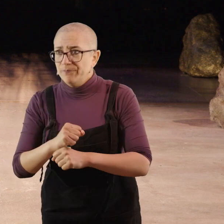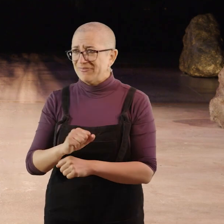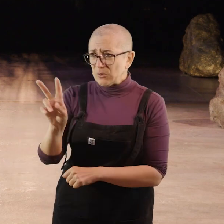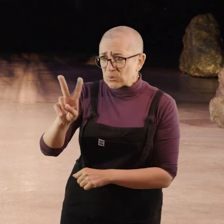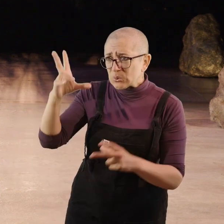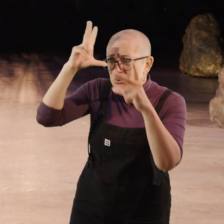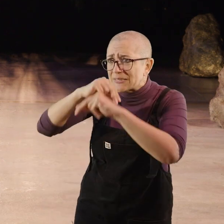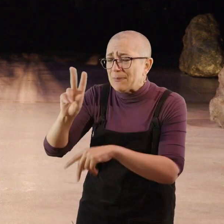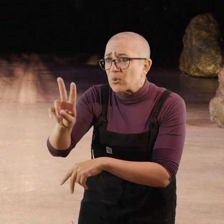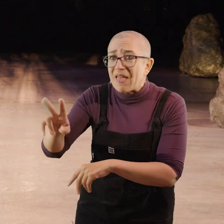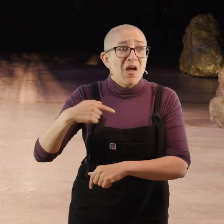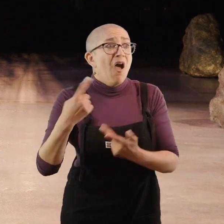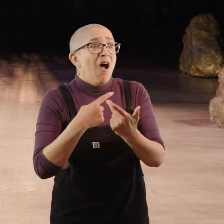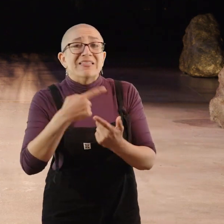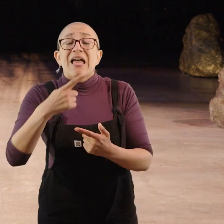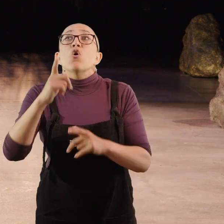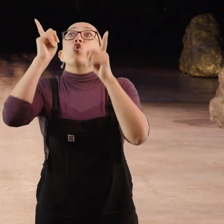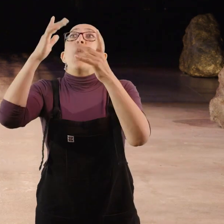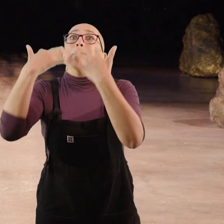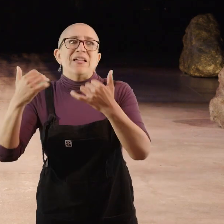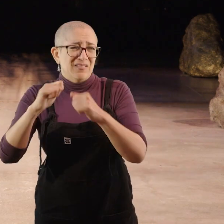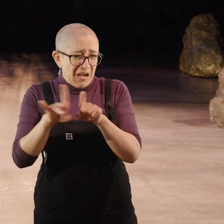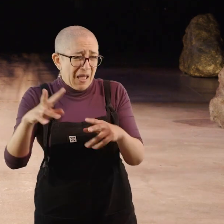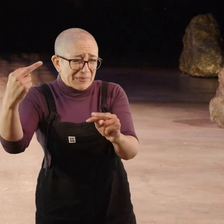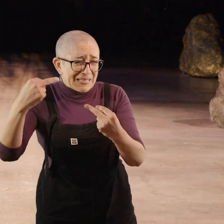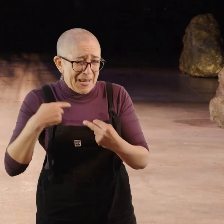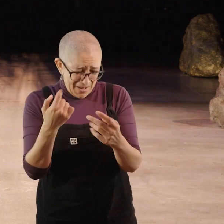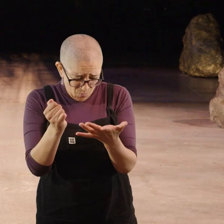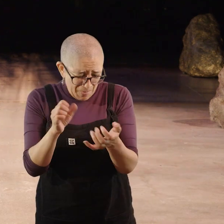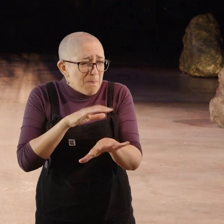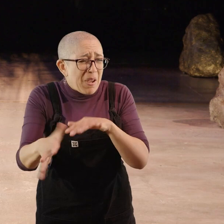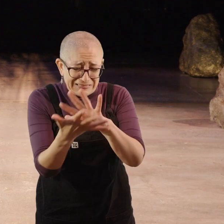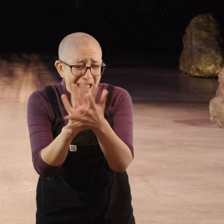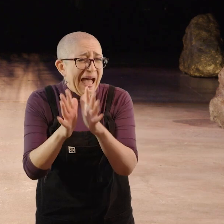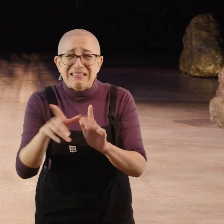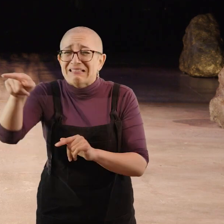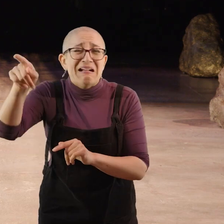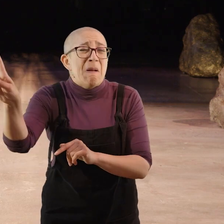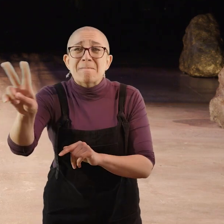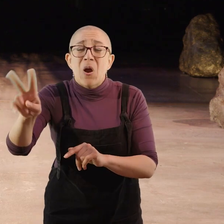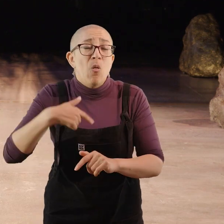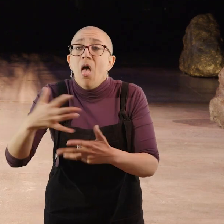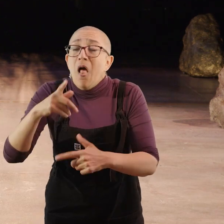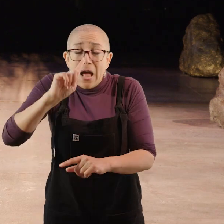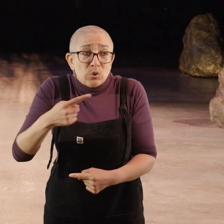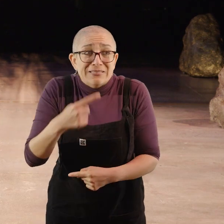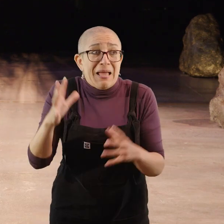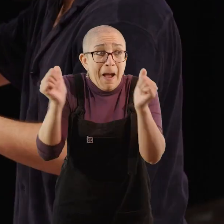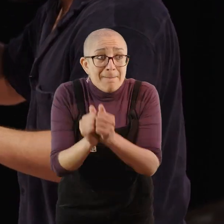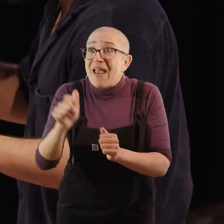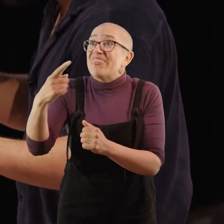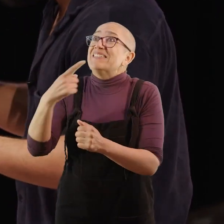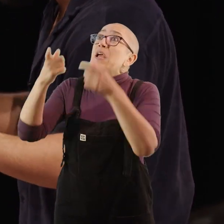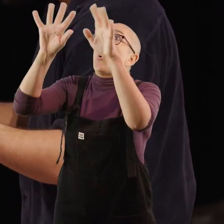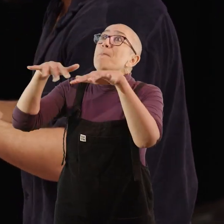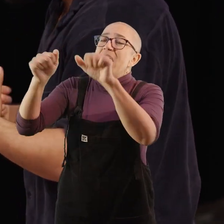God bless us, and amen the other, as they had seen me with these hangman's hands. Listening their fear, I could not say amen when they did say God bless